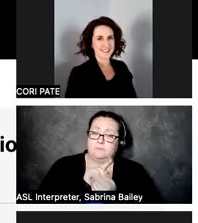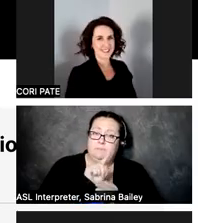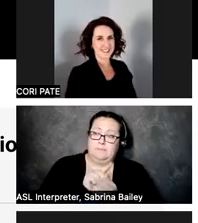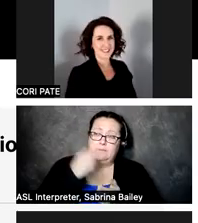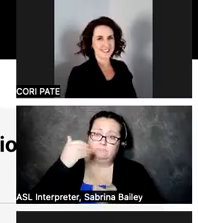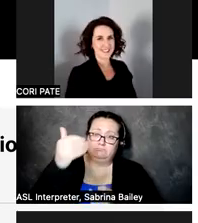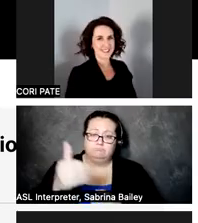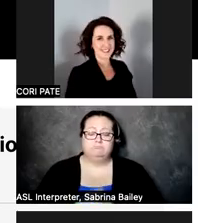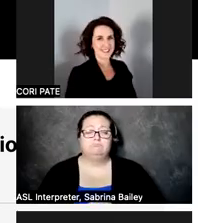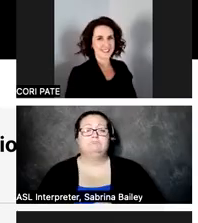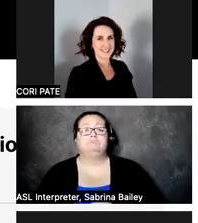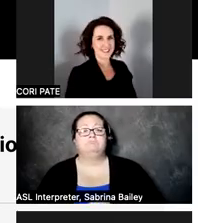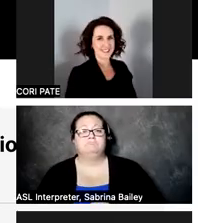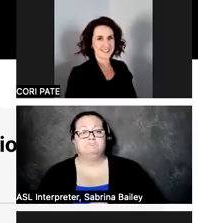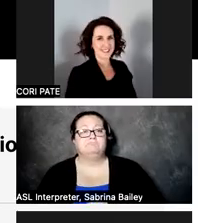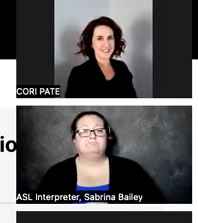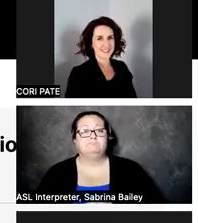them?